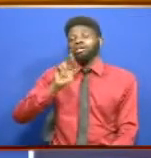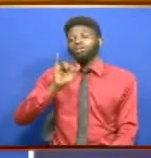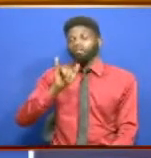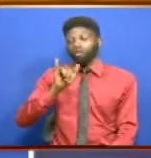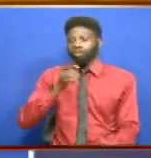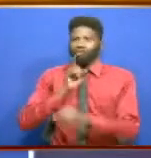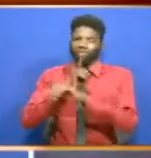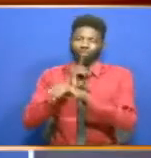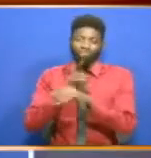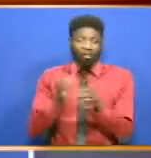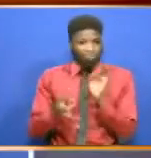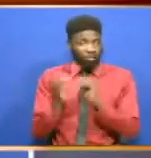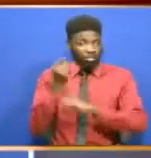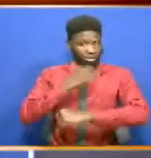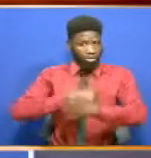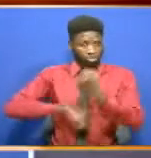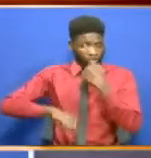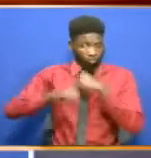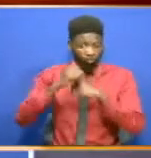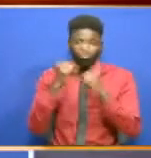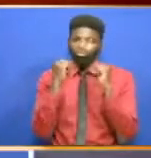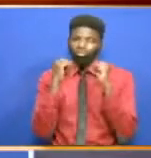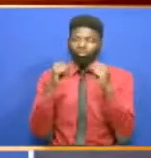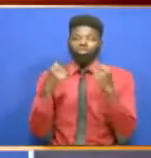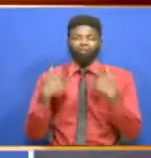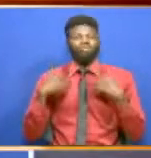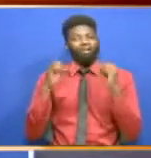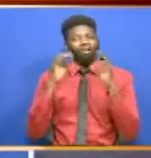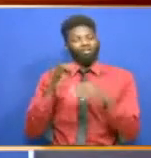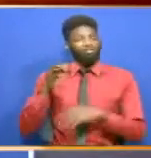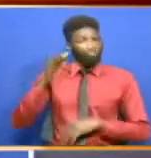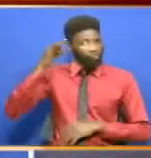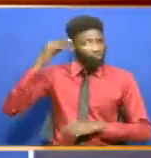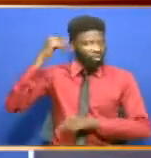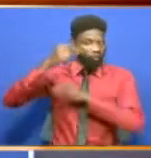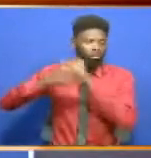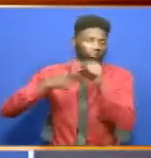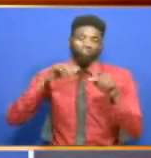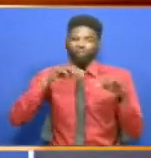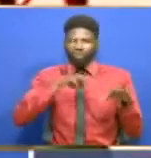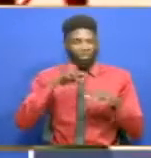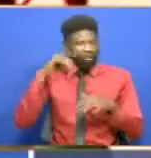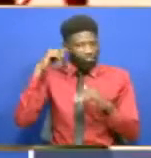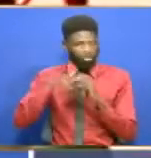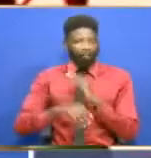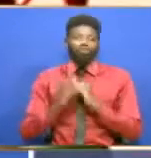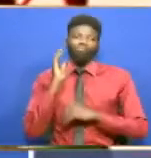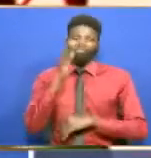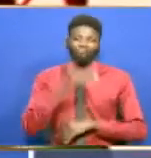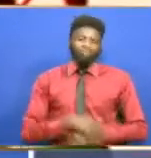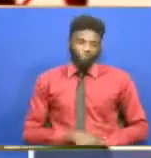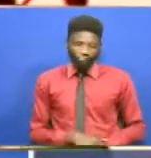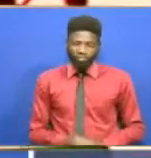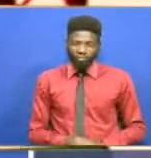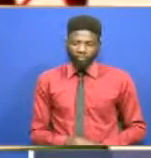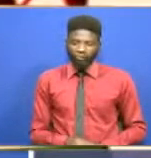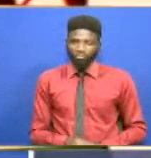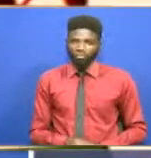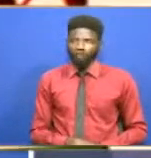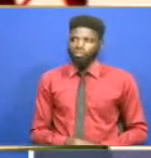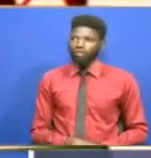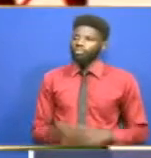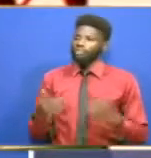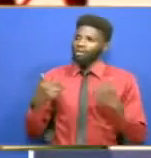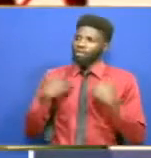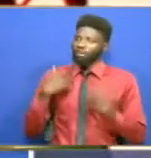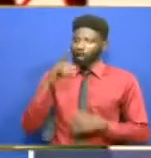kwamba ikiwa hatua madhubuti hazitachukuliwa vizazi vijavyo vitaathirika pakubwa. They constitute a serious